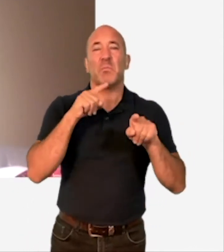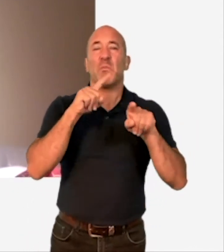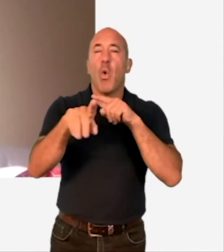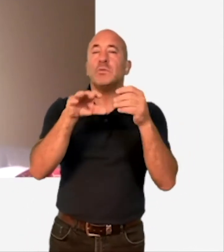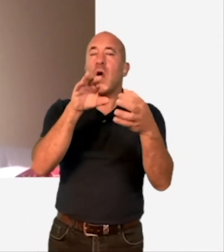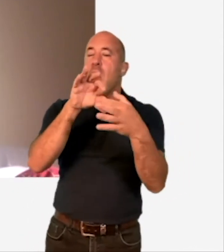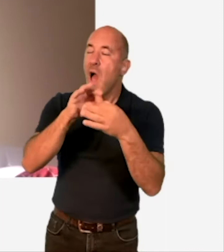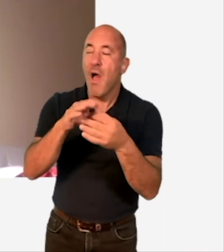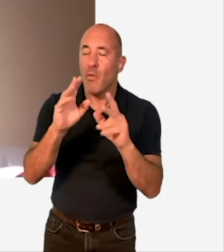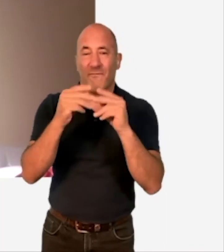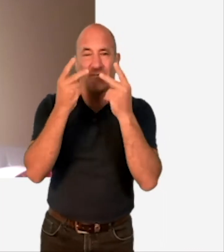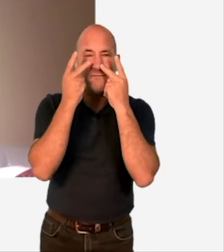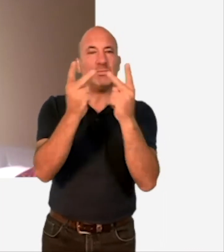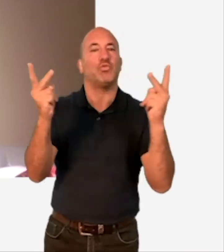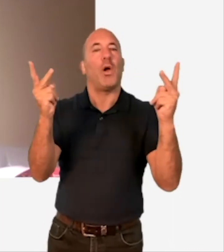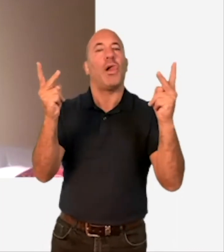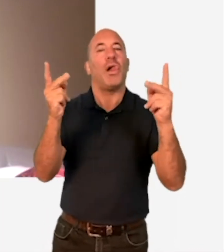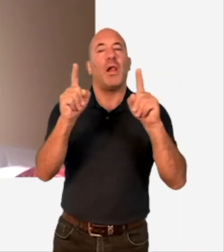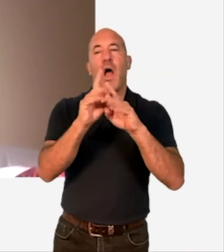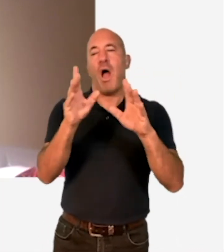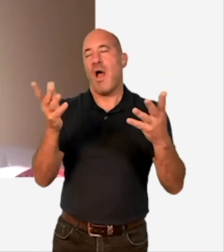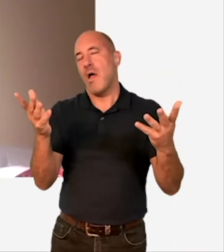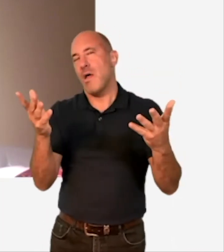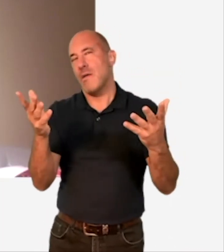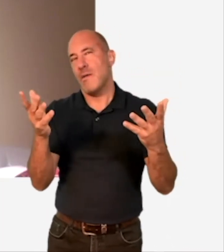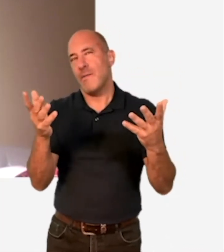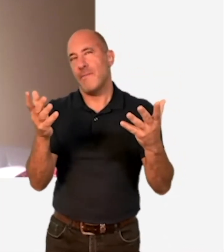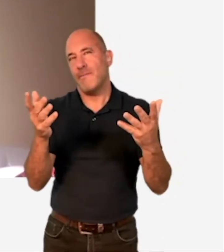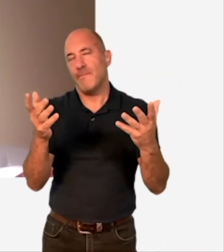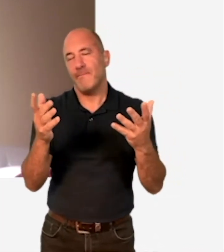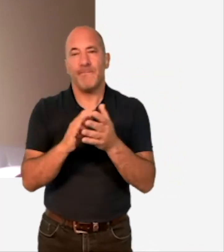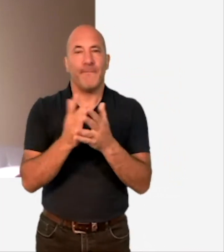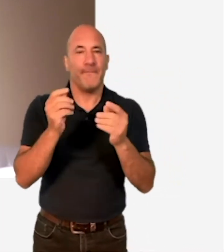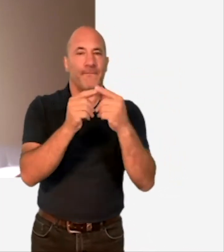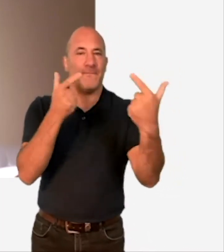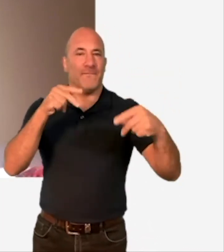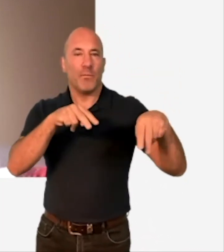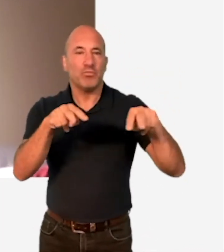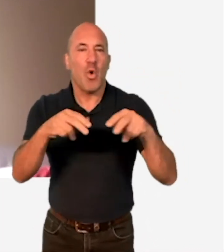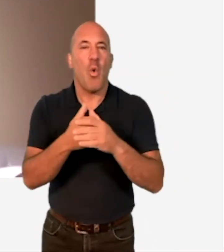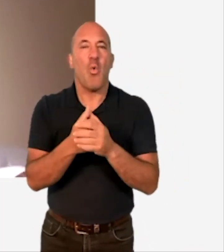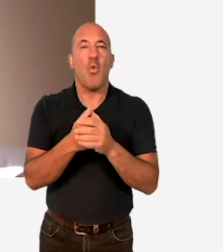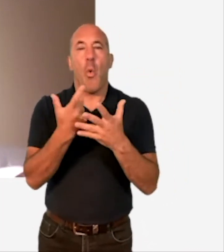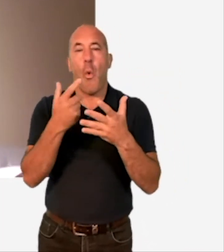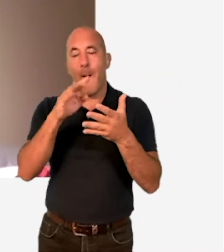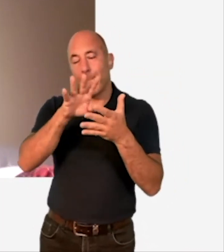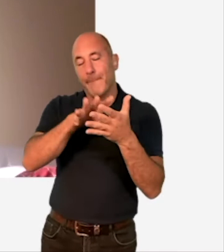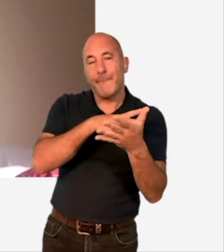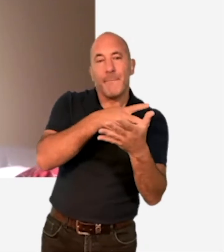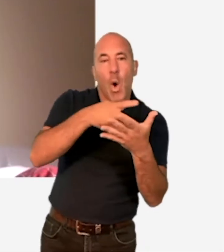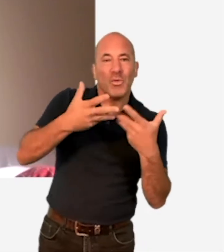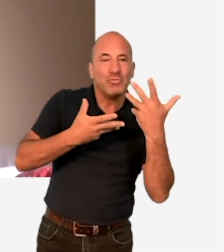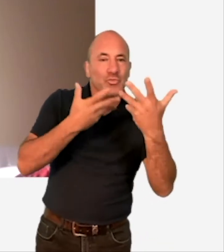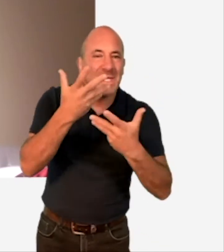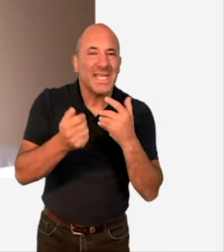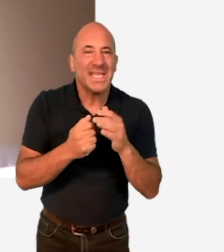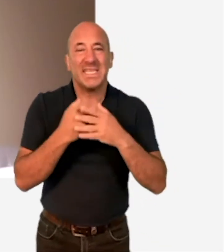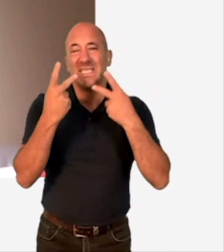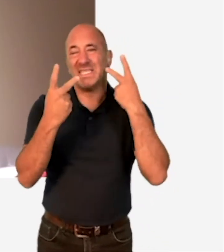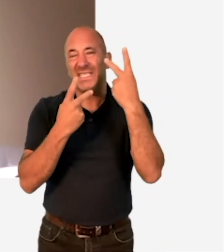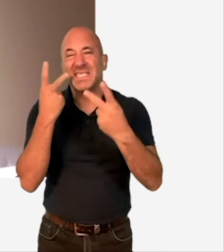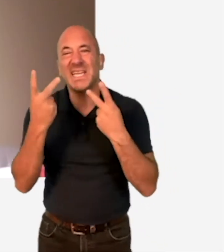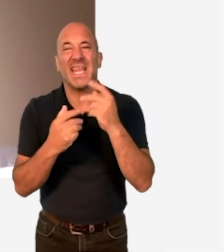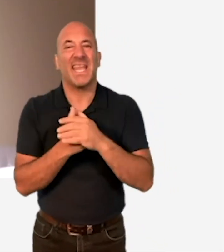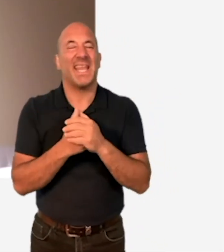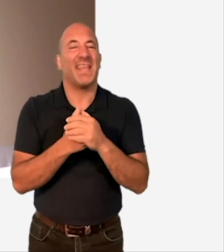with mediums around visual, in terms of like video and sound, in terms of poetry and